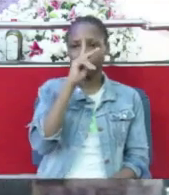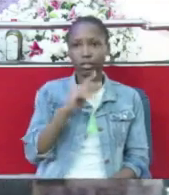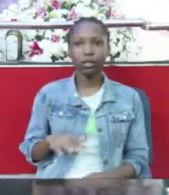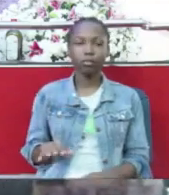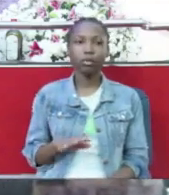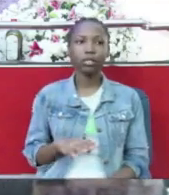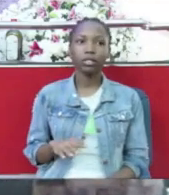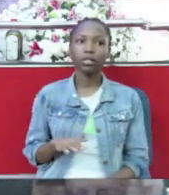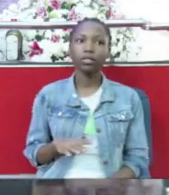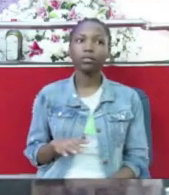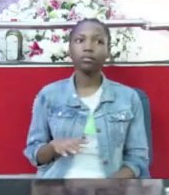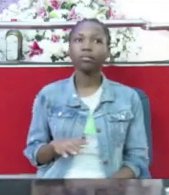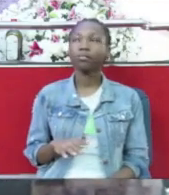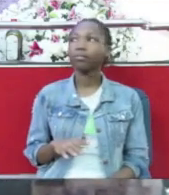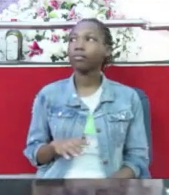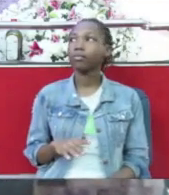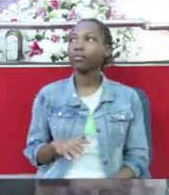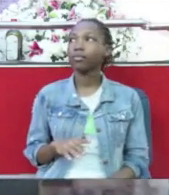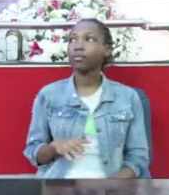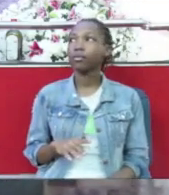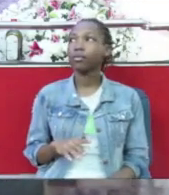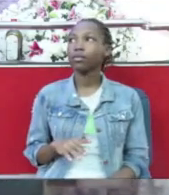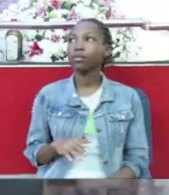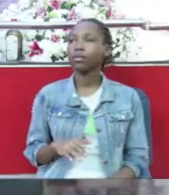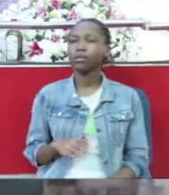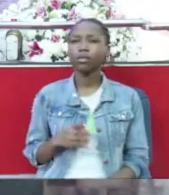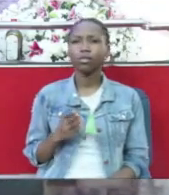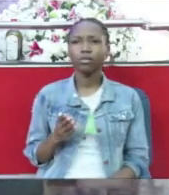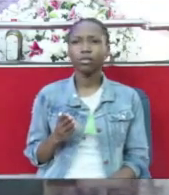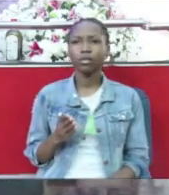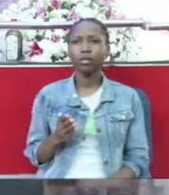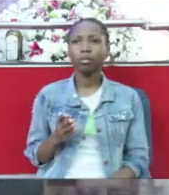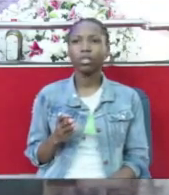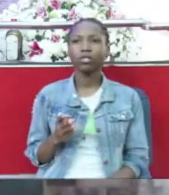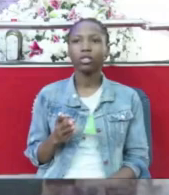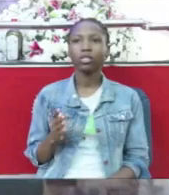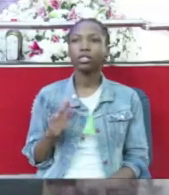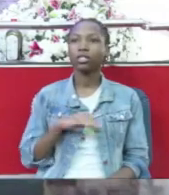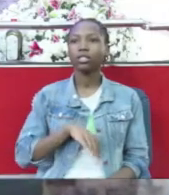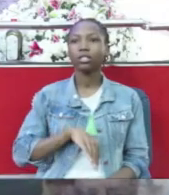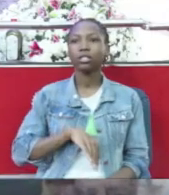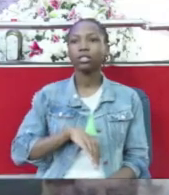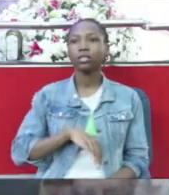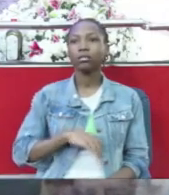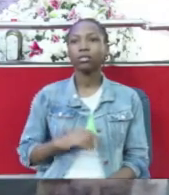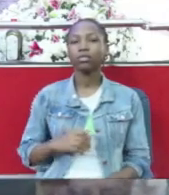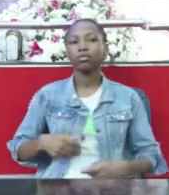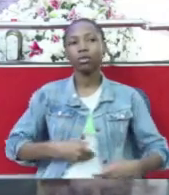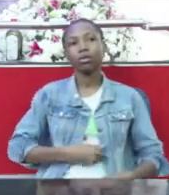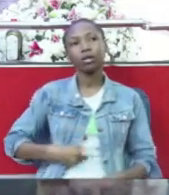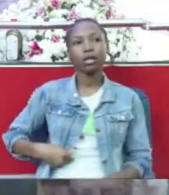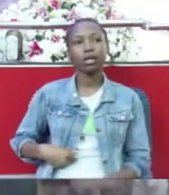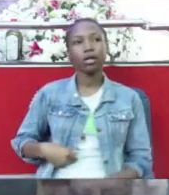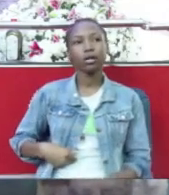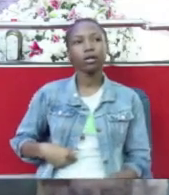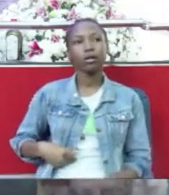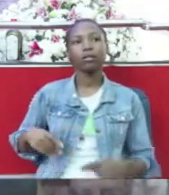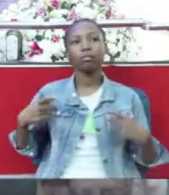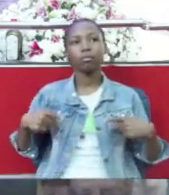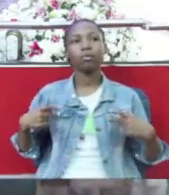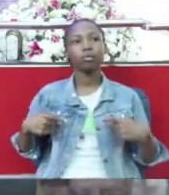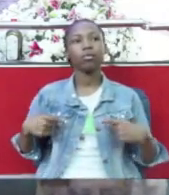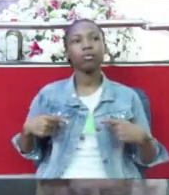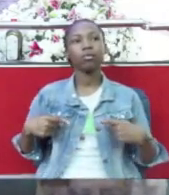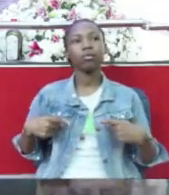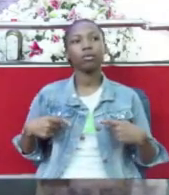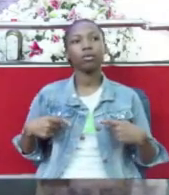haya. Are we compassionate to our young people? Je, tuko na upendo kwa wao vijana wetu? Are we gentle and loving? Are we practicing the